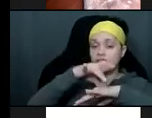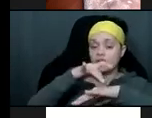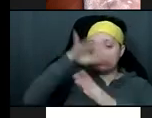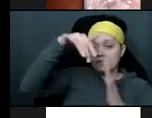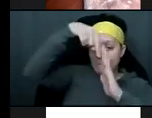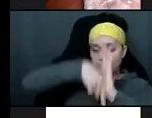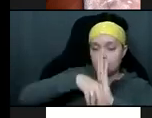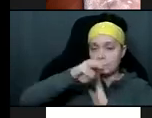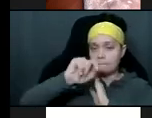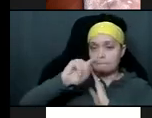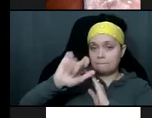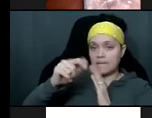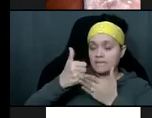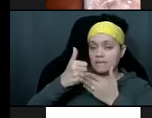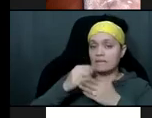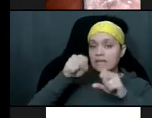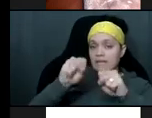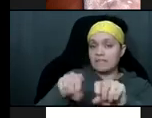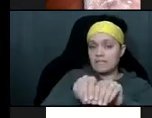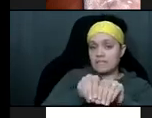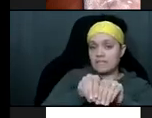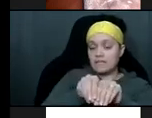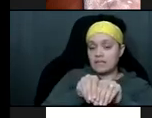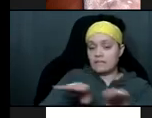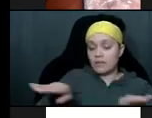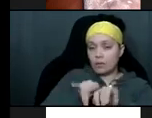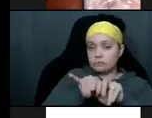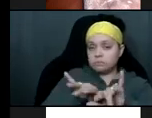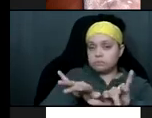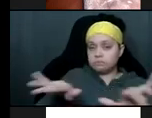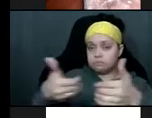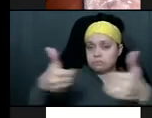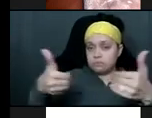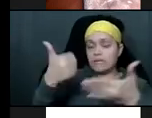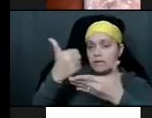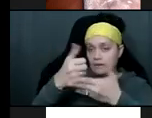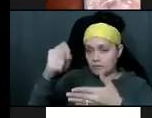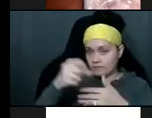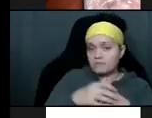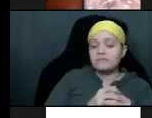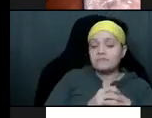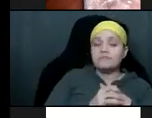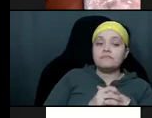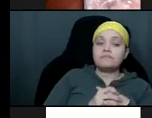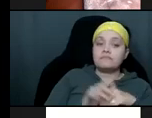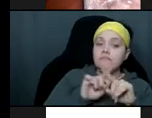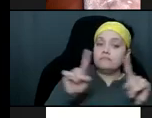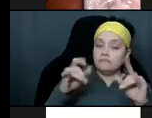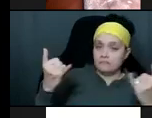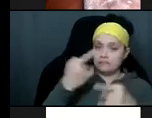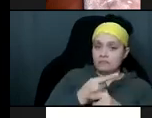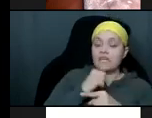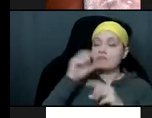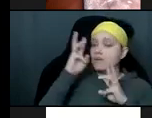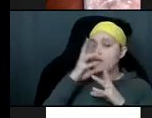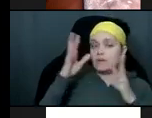help. Seafloor spreading in the Atlantic Ocean seems to help. Okay. But today I'm not worried too much